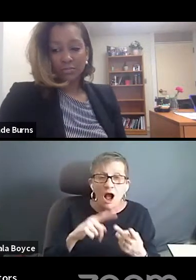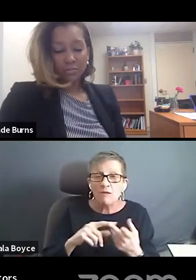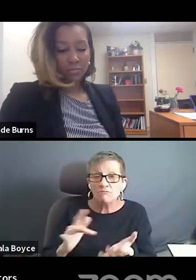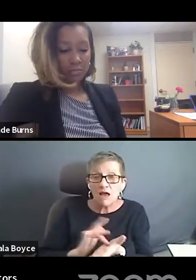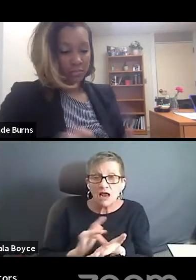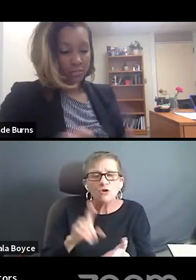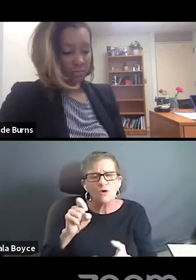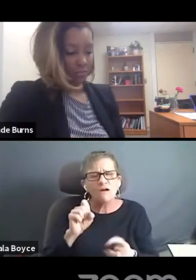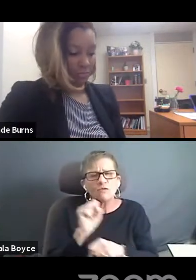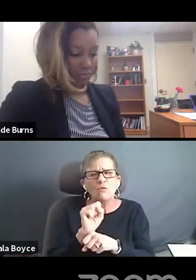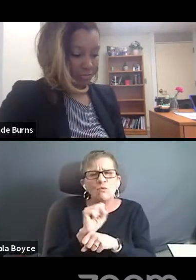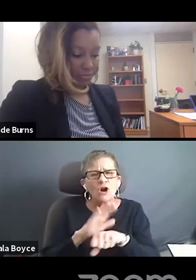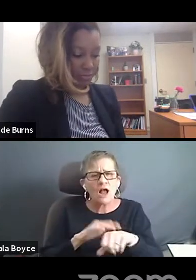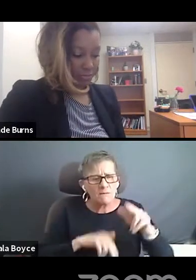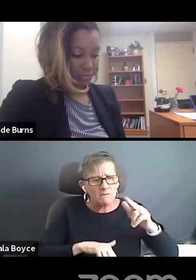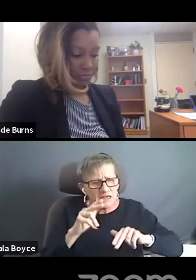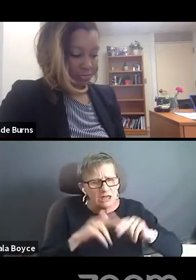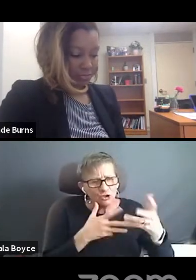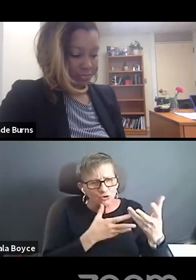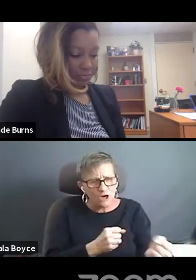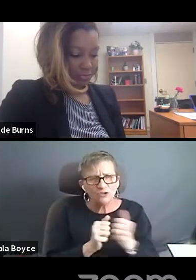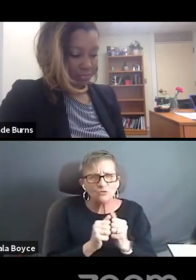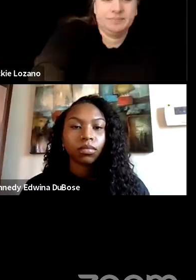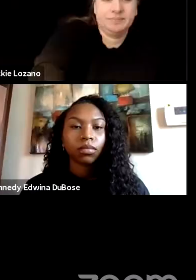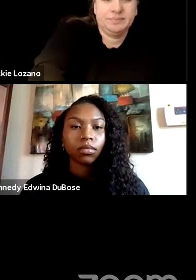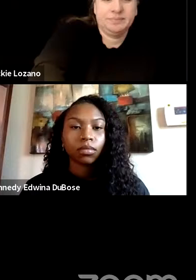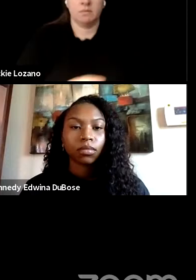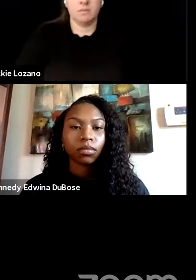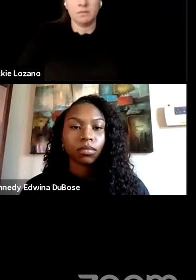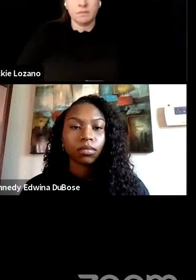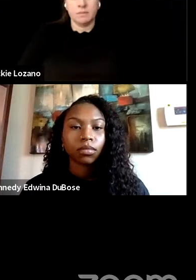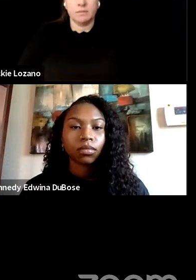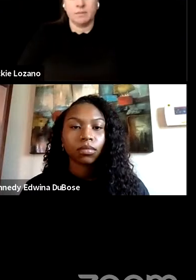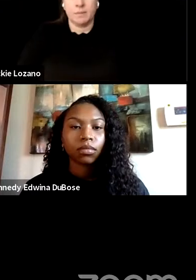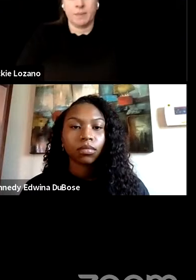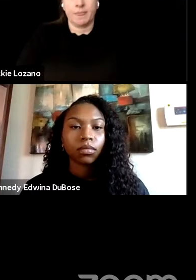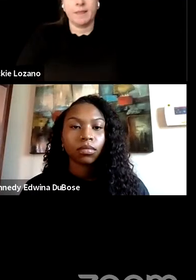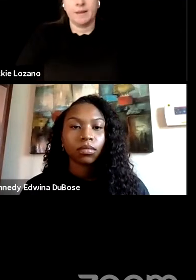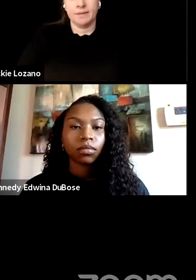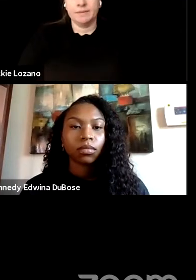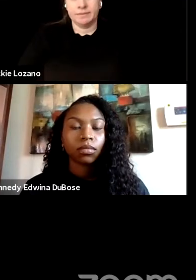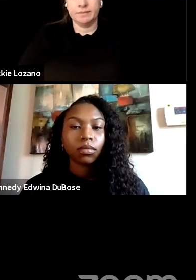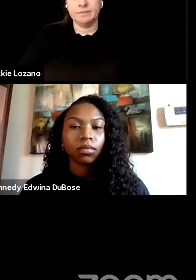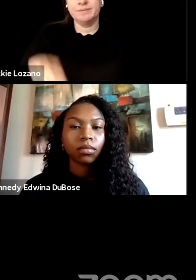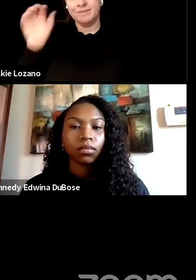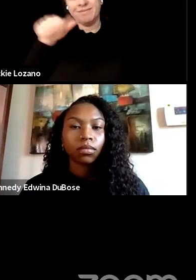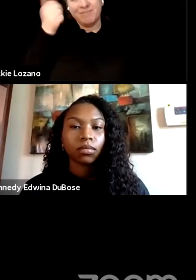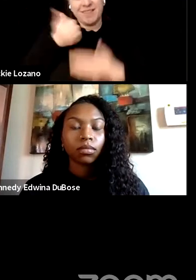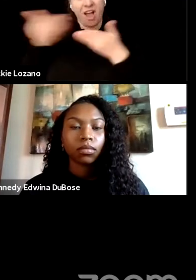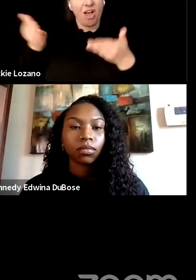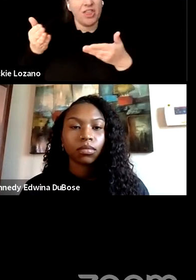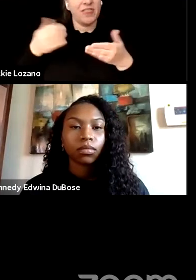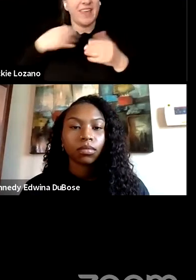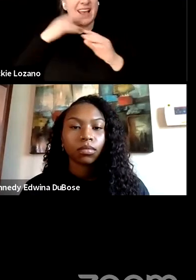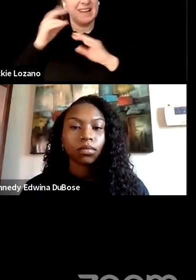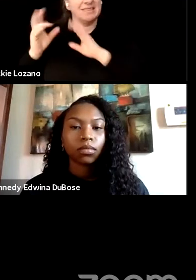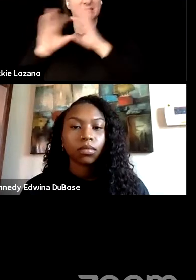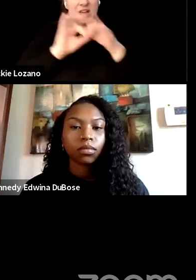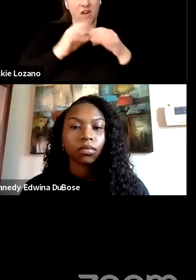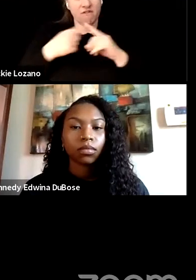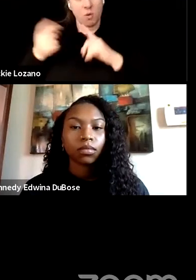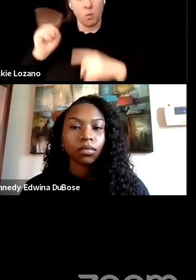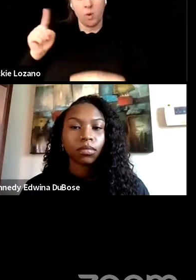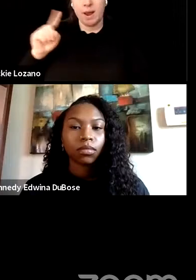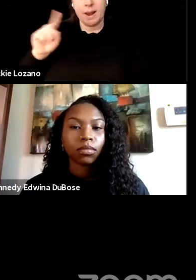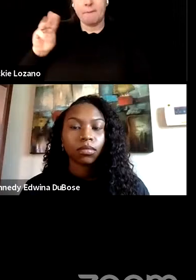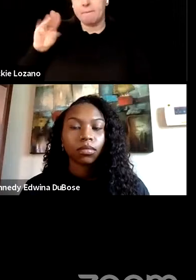building trust with our patients and with their communities. And then the other thing is building off of where mistrust